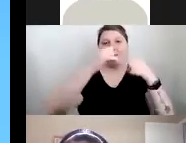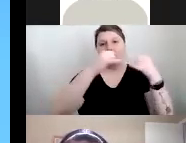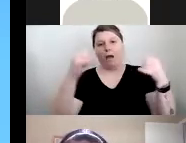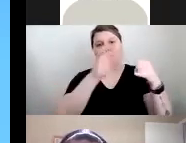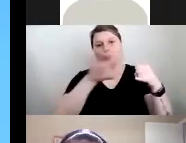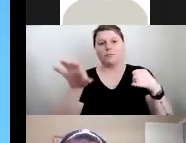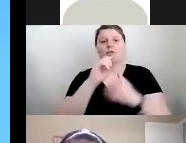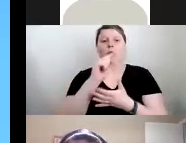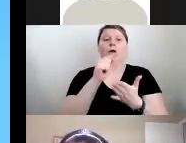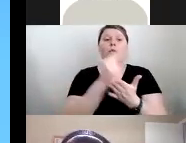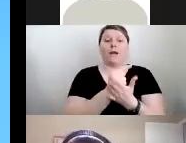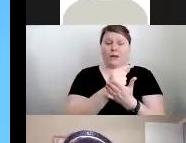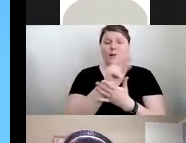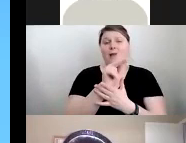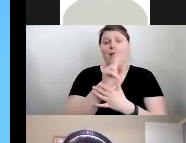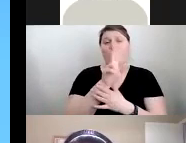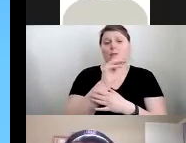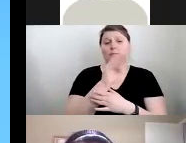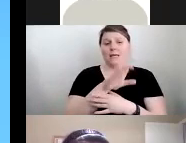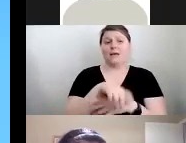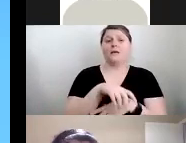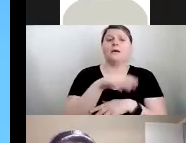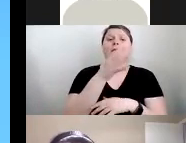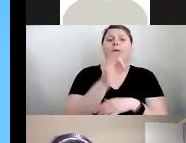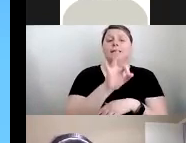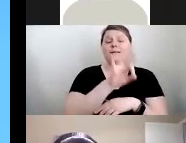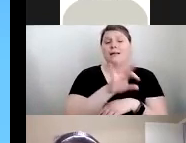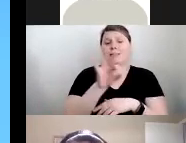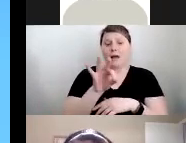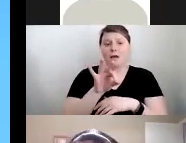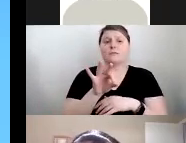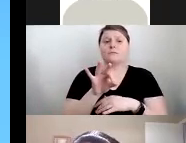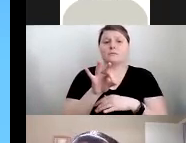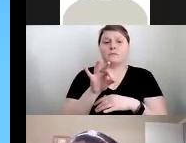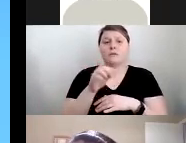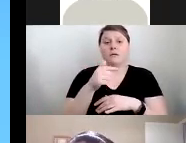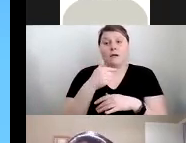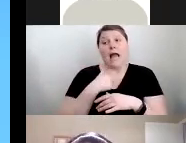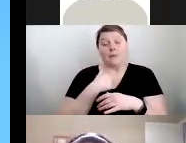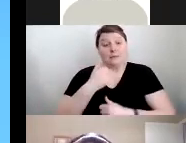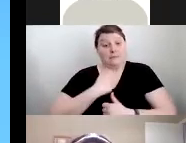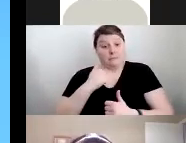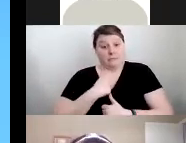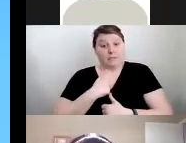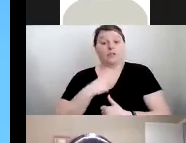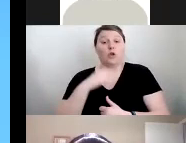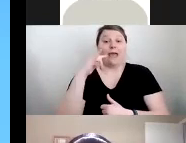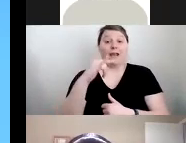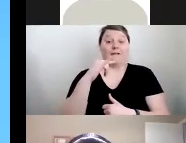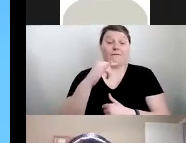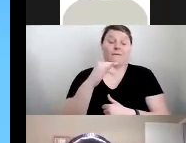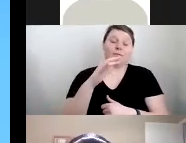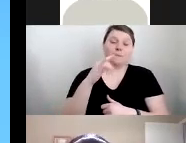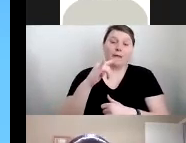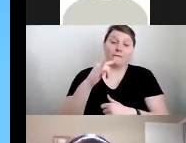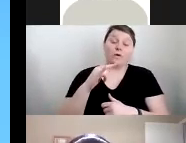graduated KU Med Center in 1999, and I was active duty. So the Air Force paid my way through medical school,